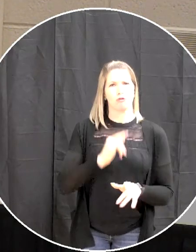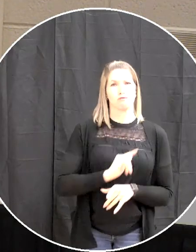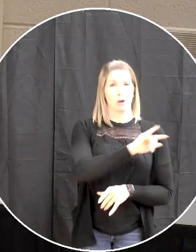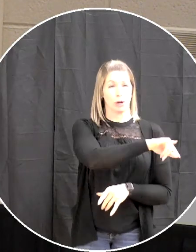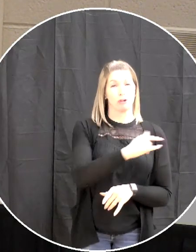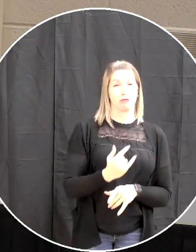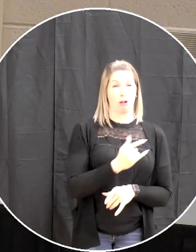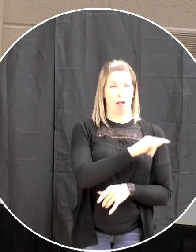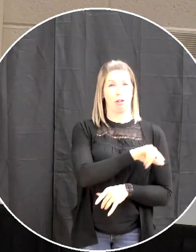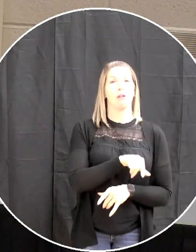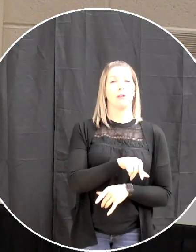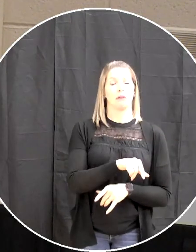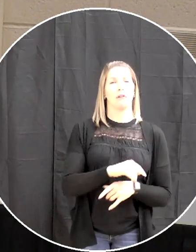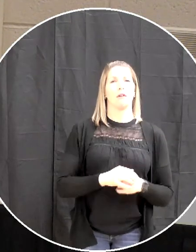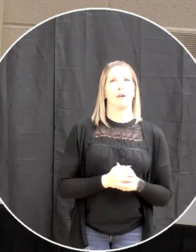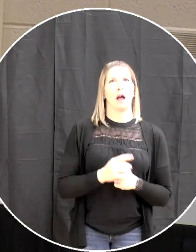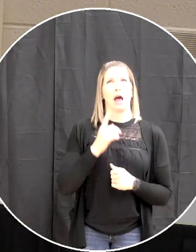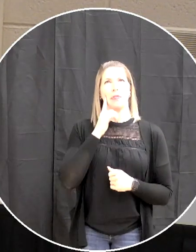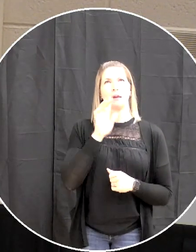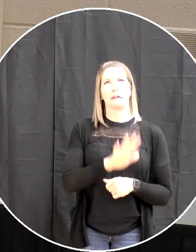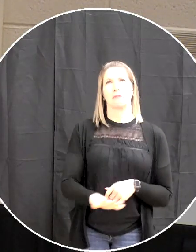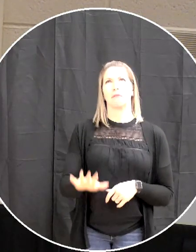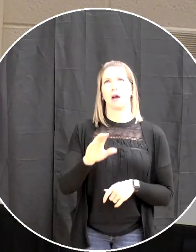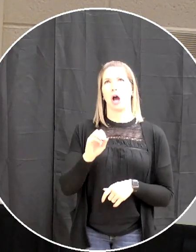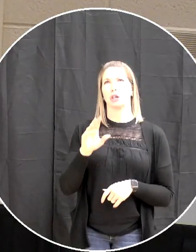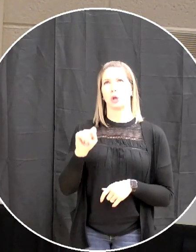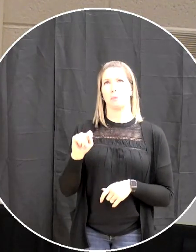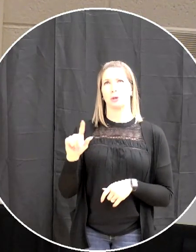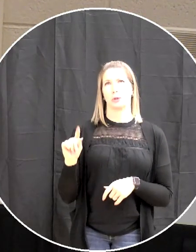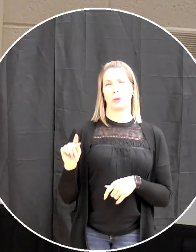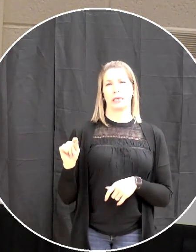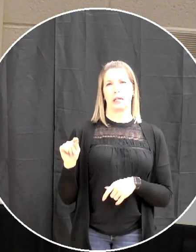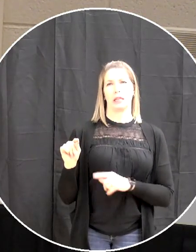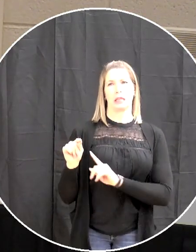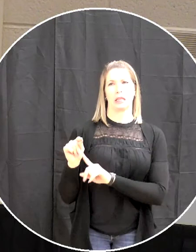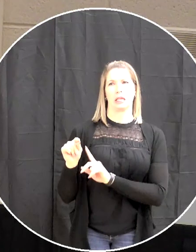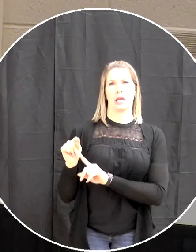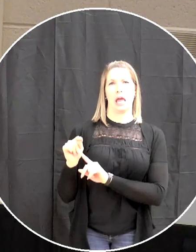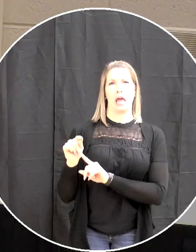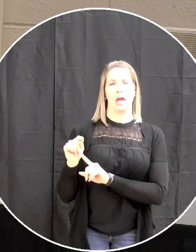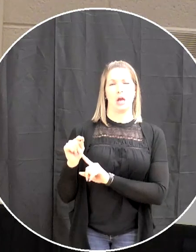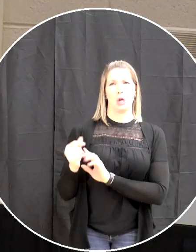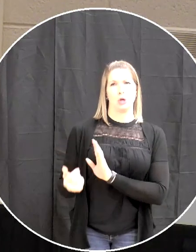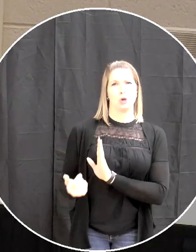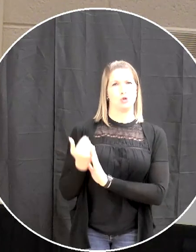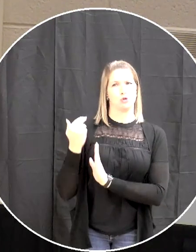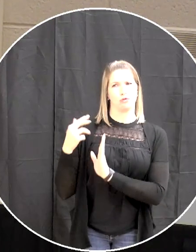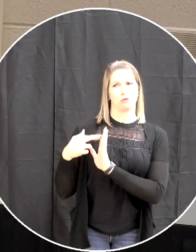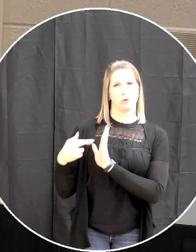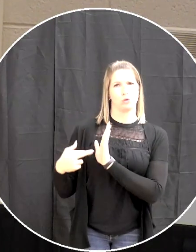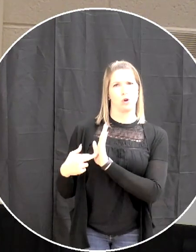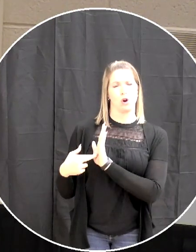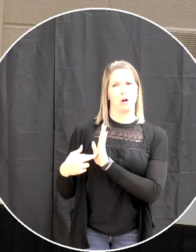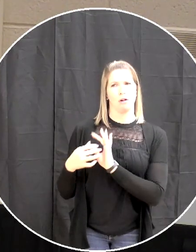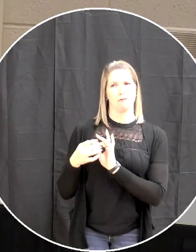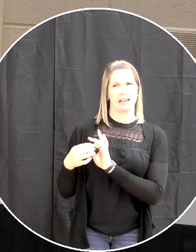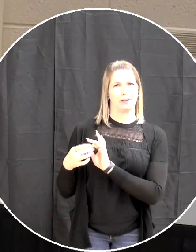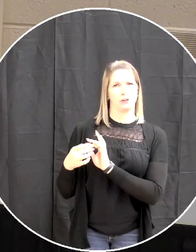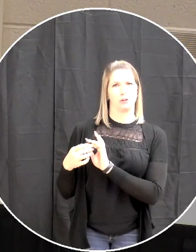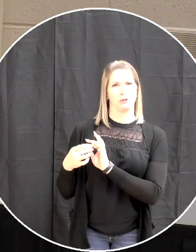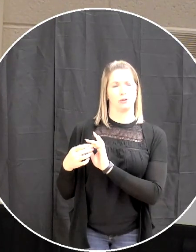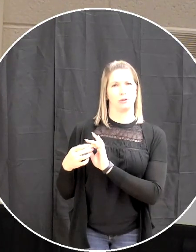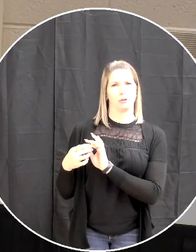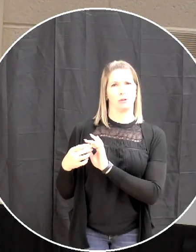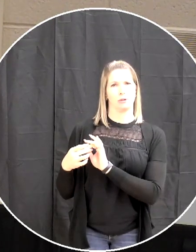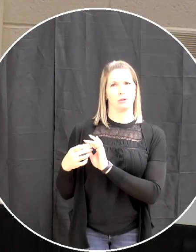In October, I think it was October 20th, there was a revision made to the rules as they existed